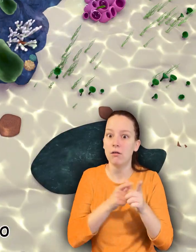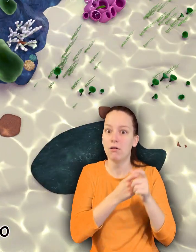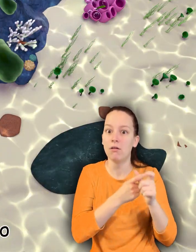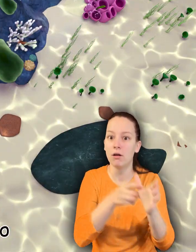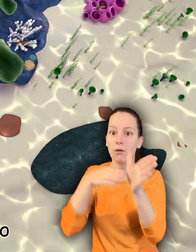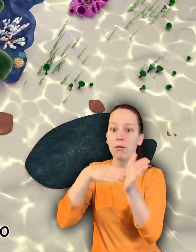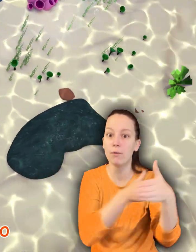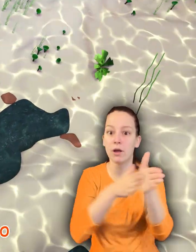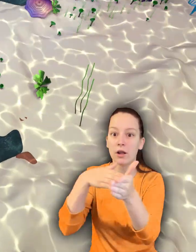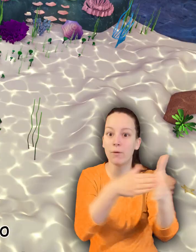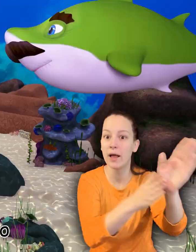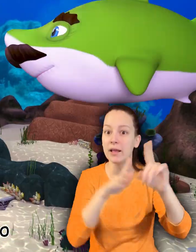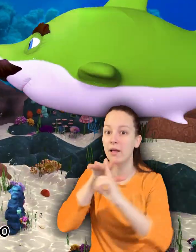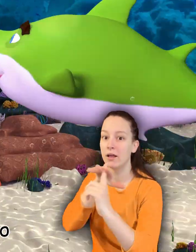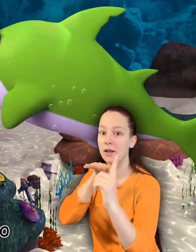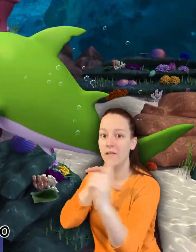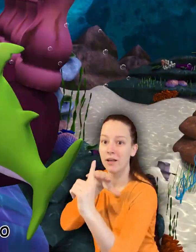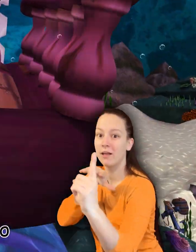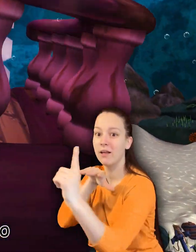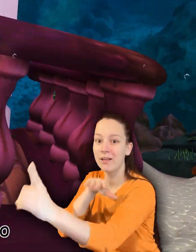run away